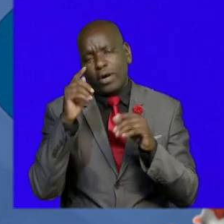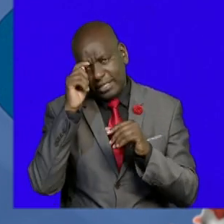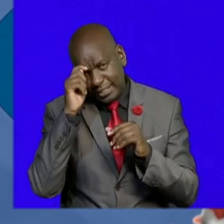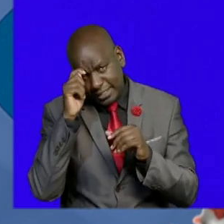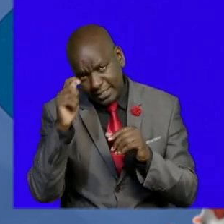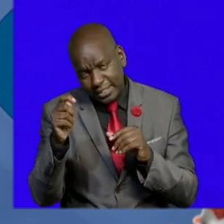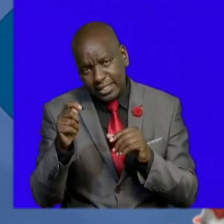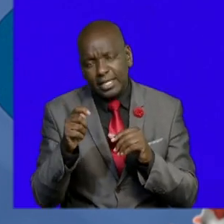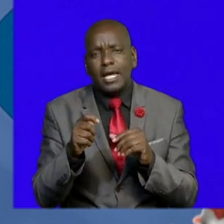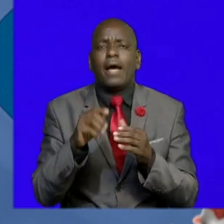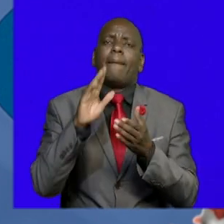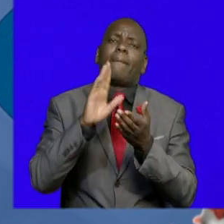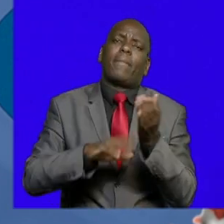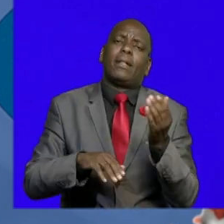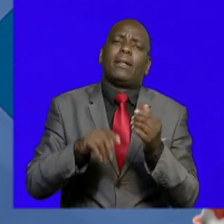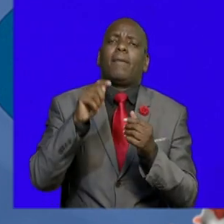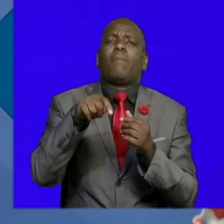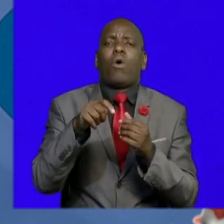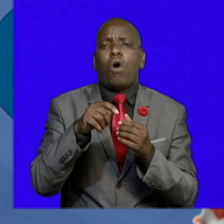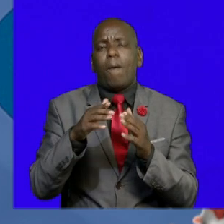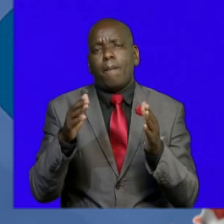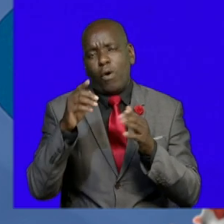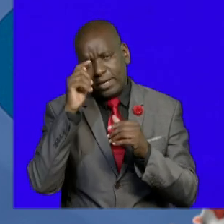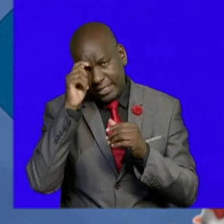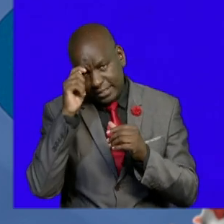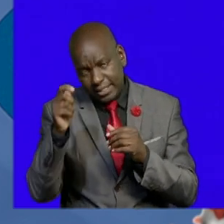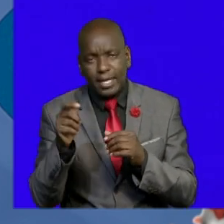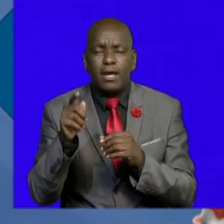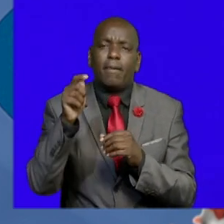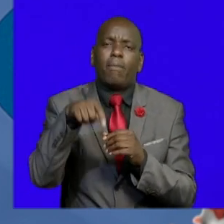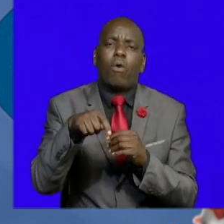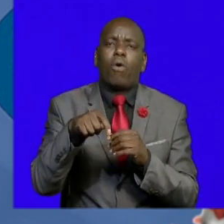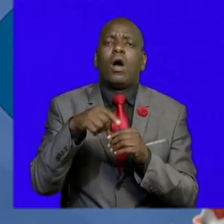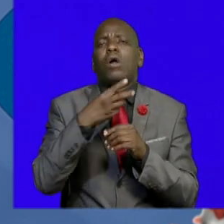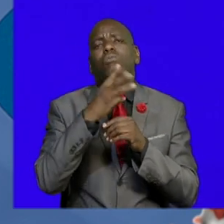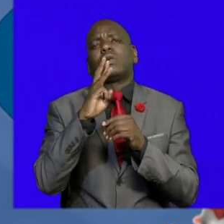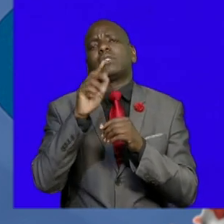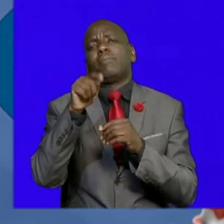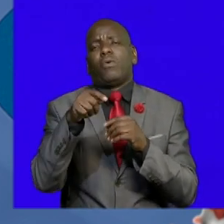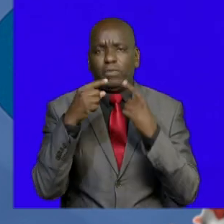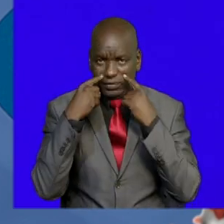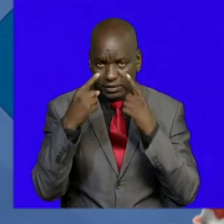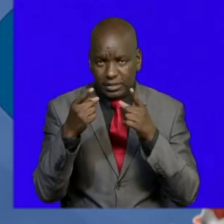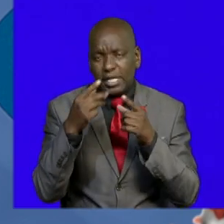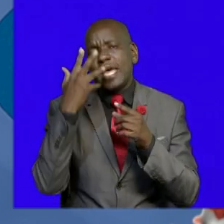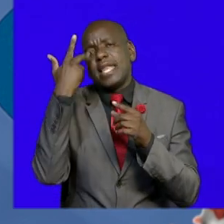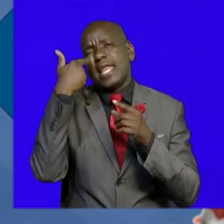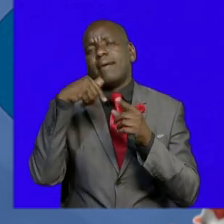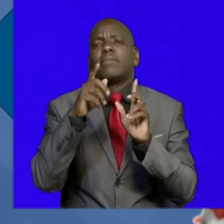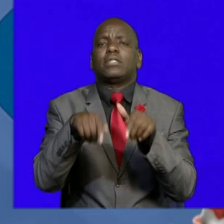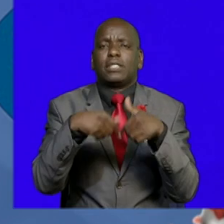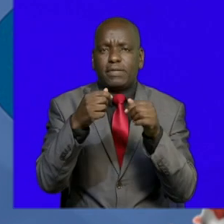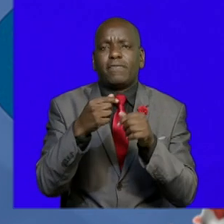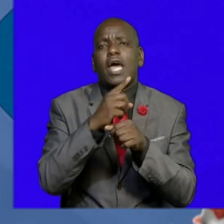consumables have now been procured and more testing has been conducted in recent weeks, as you have seen in the numbers that we